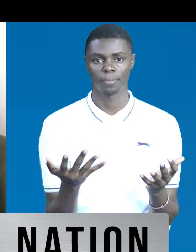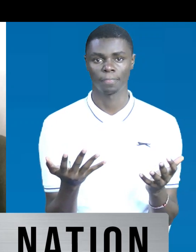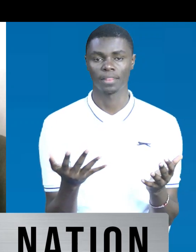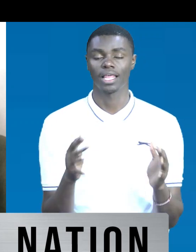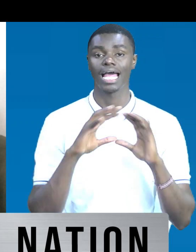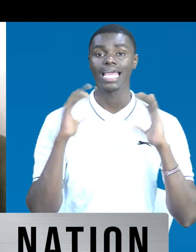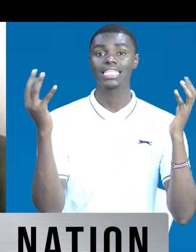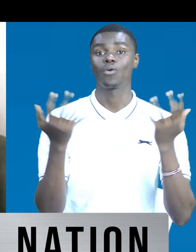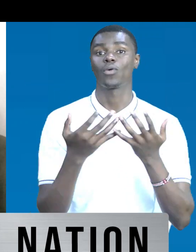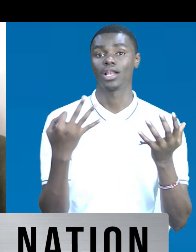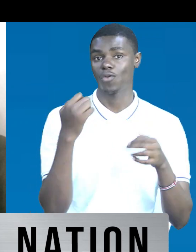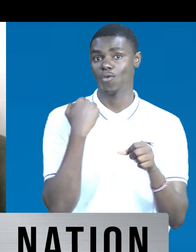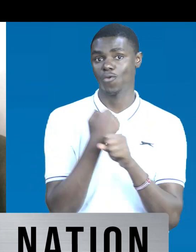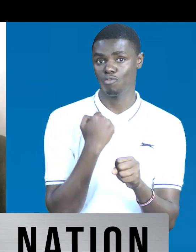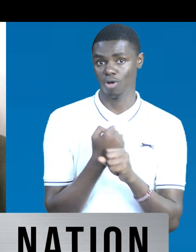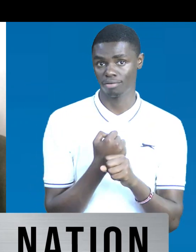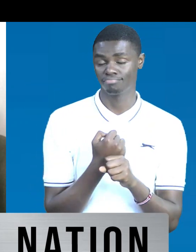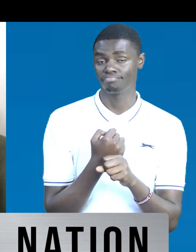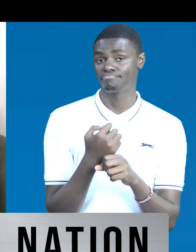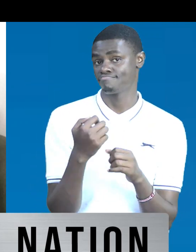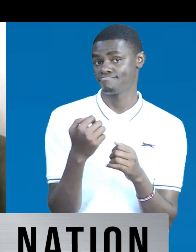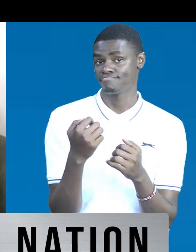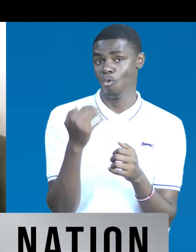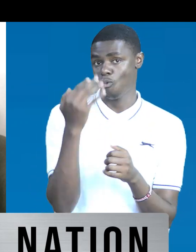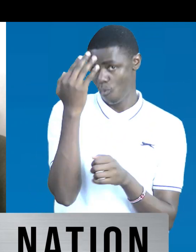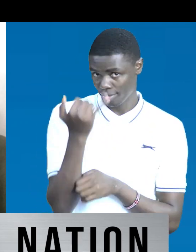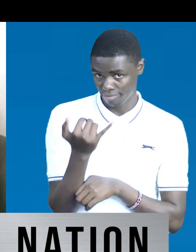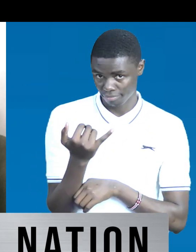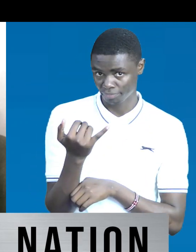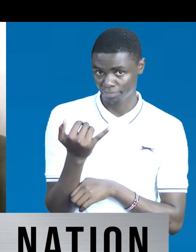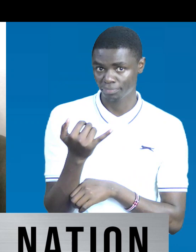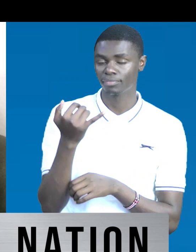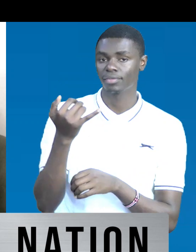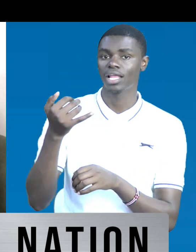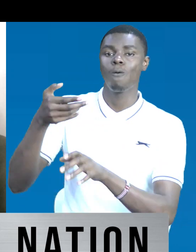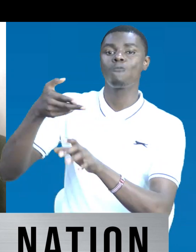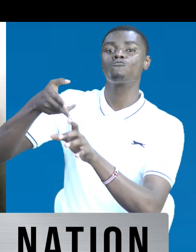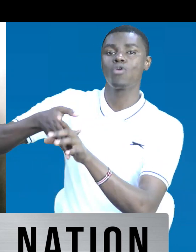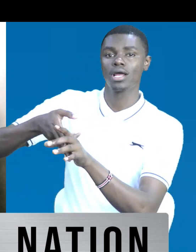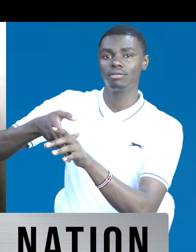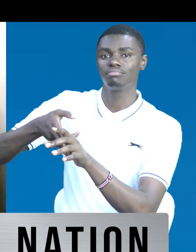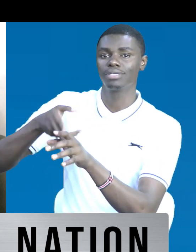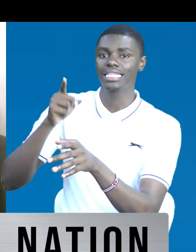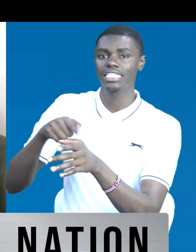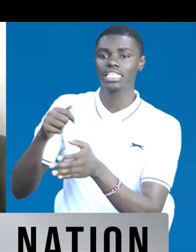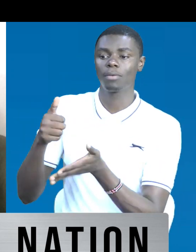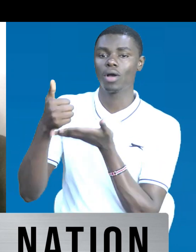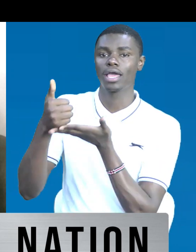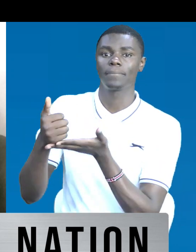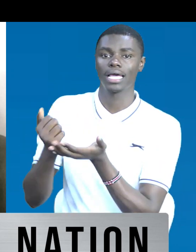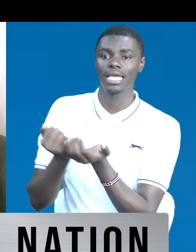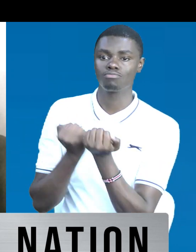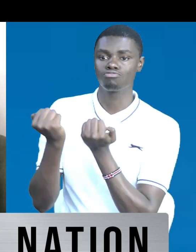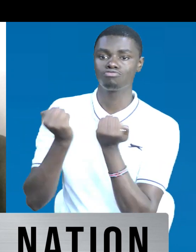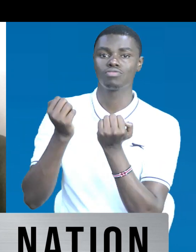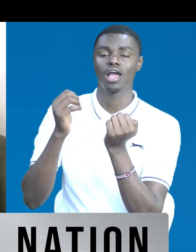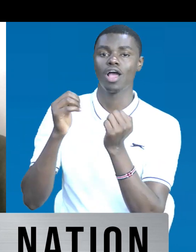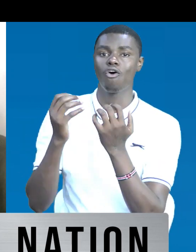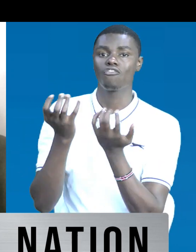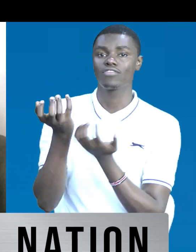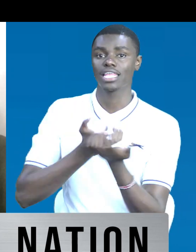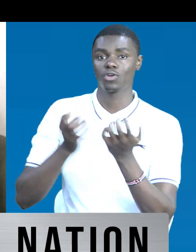the world of work. Okay. Since fossil fuel has been an enabler and a driver of economies world